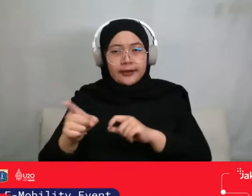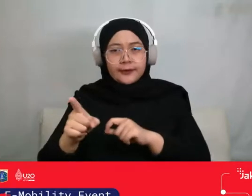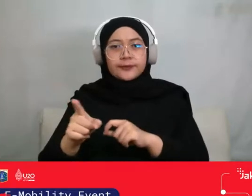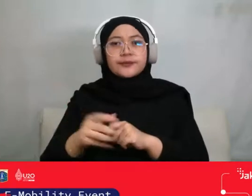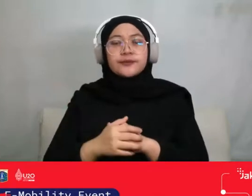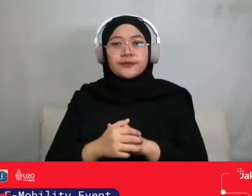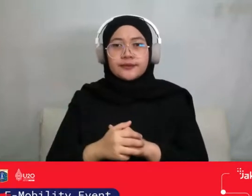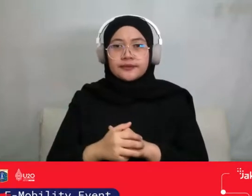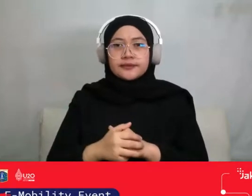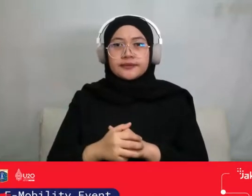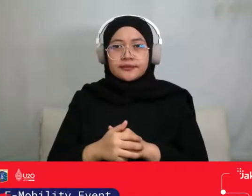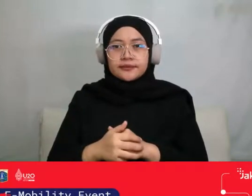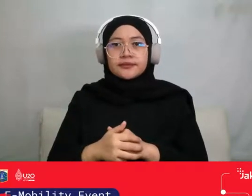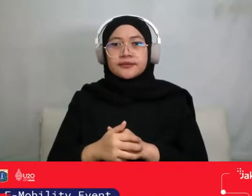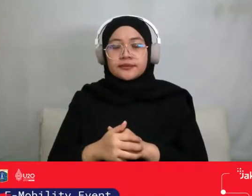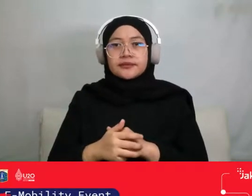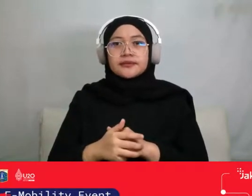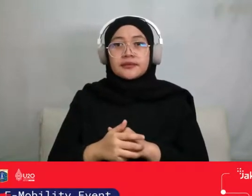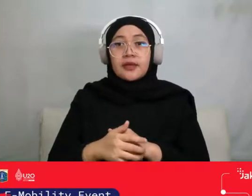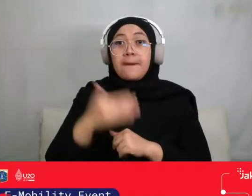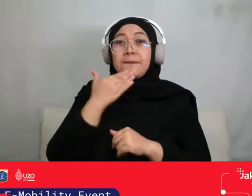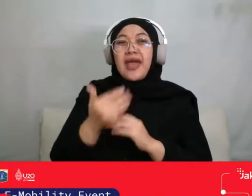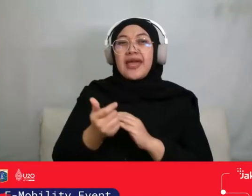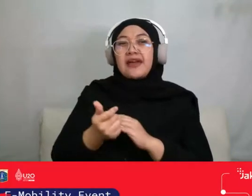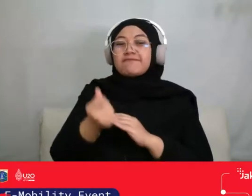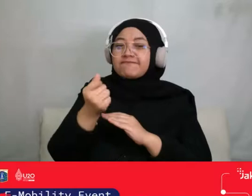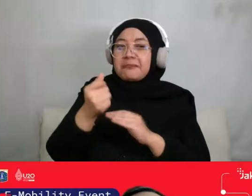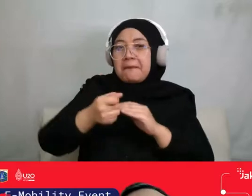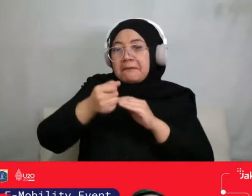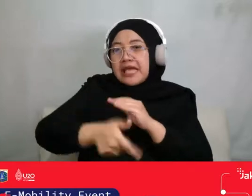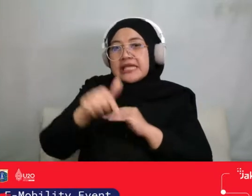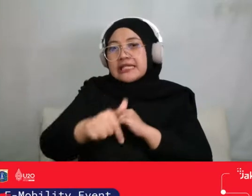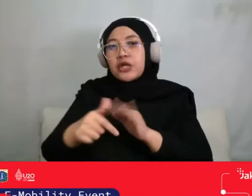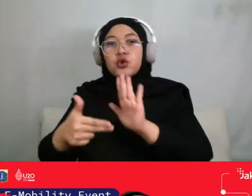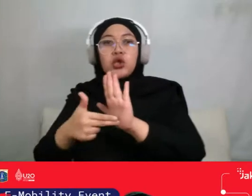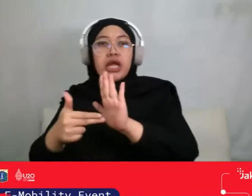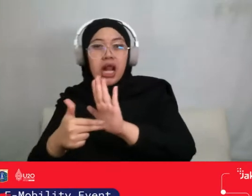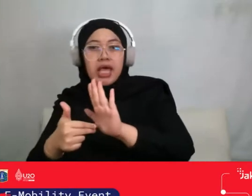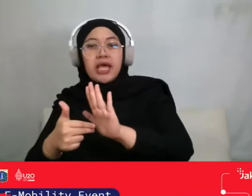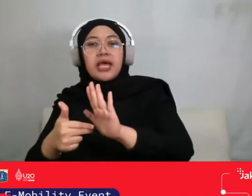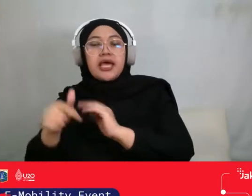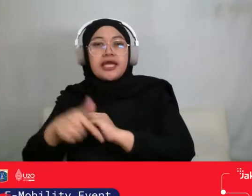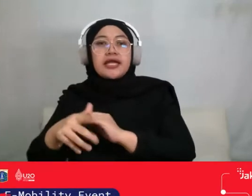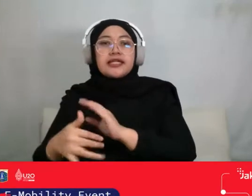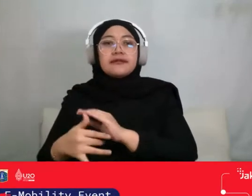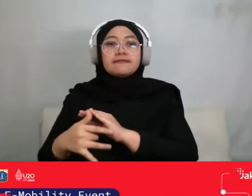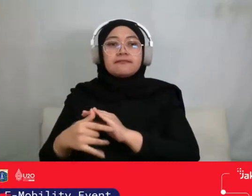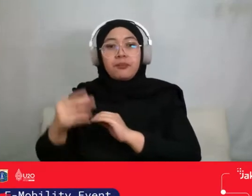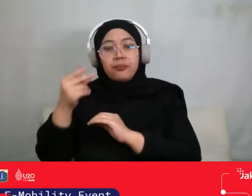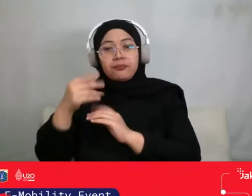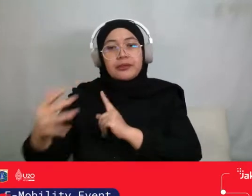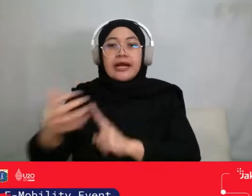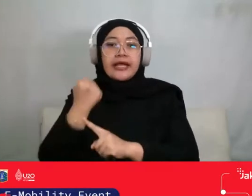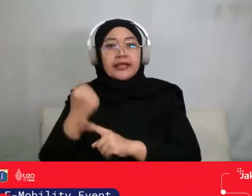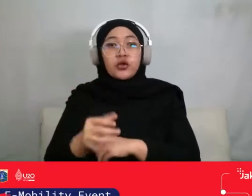in the current in the net value for today for some cities such as Mexico City,